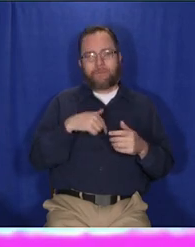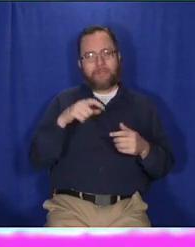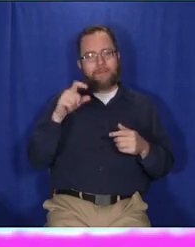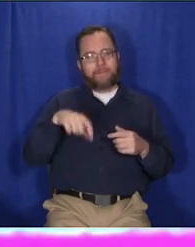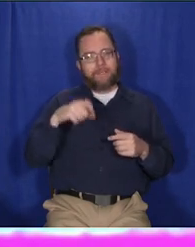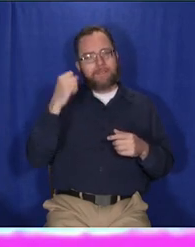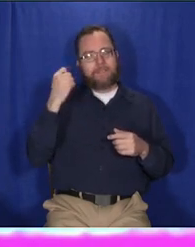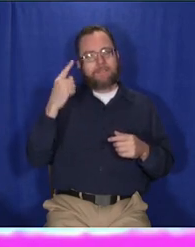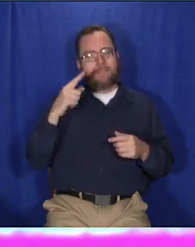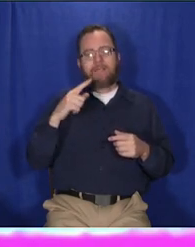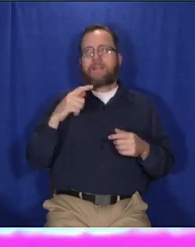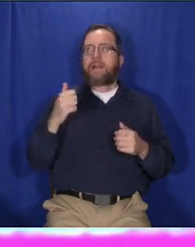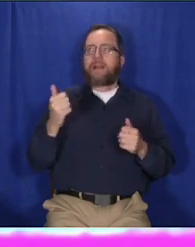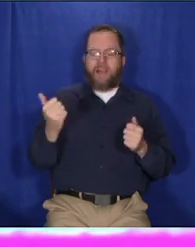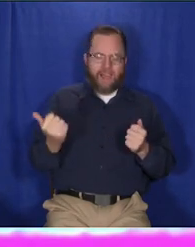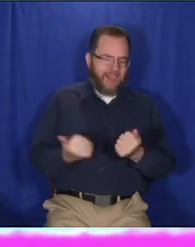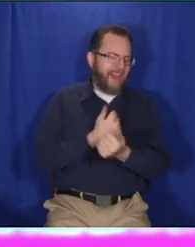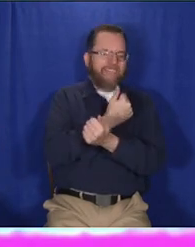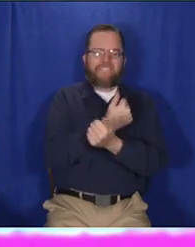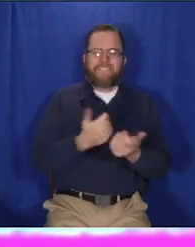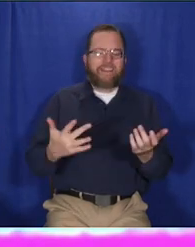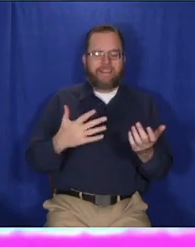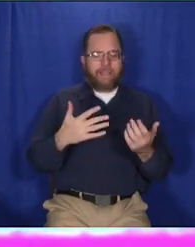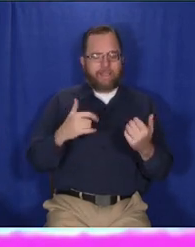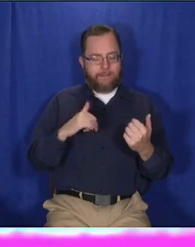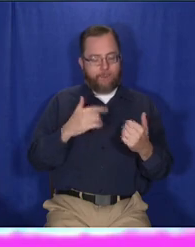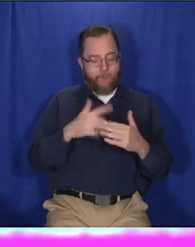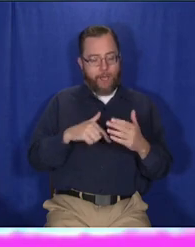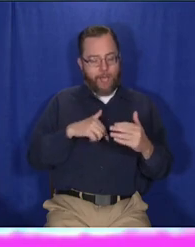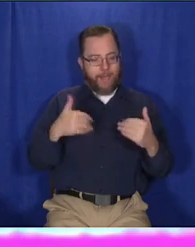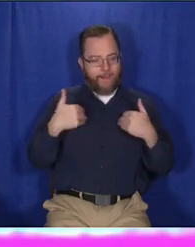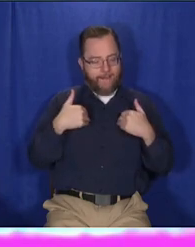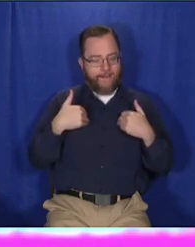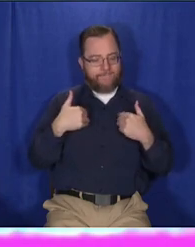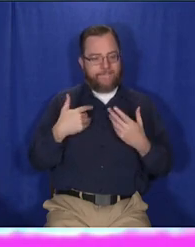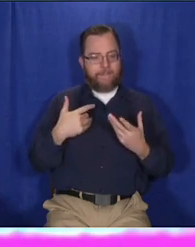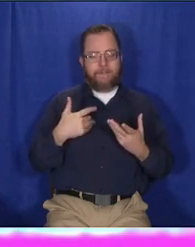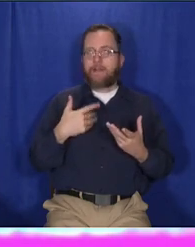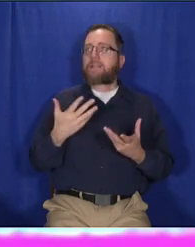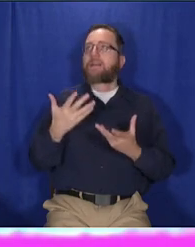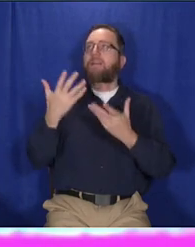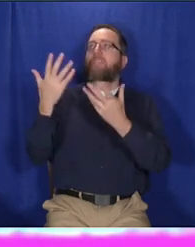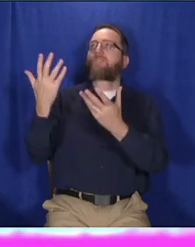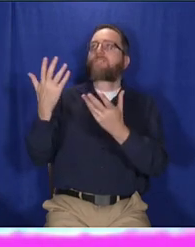life belongs to you. And God says, when we give with hearts like that, it is